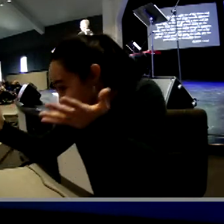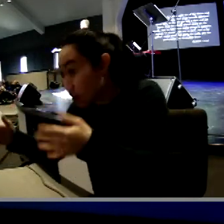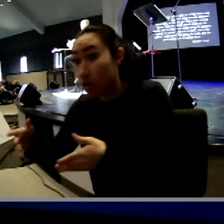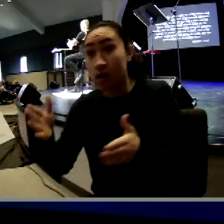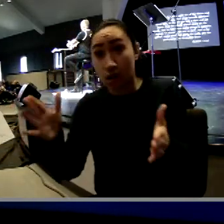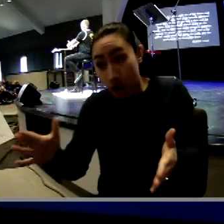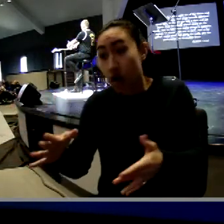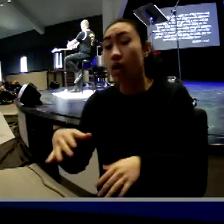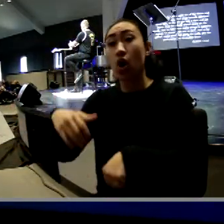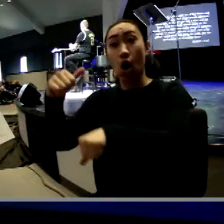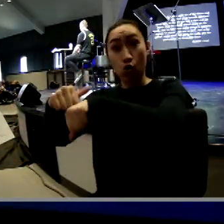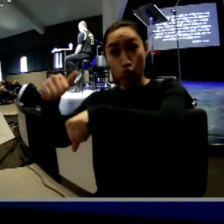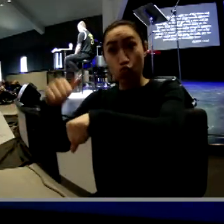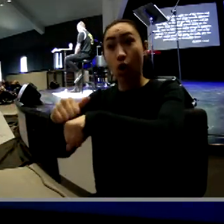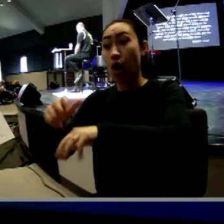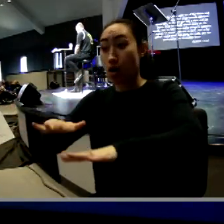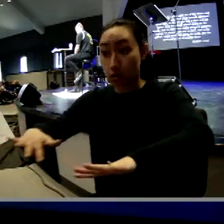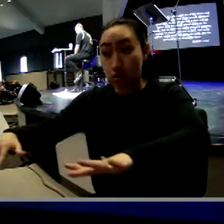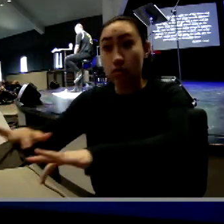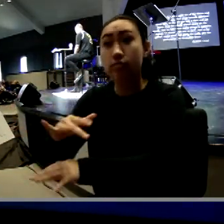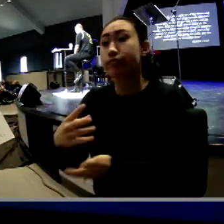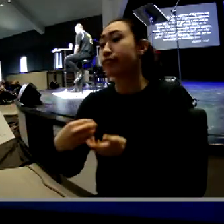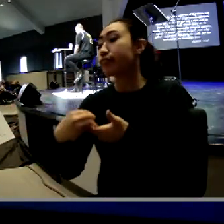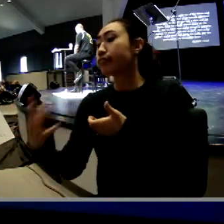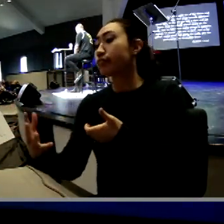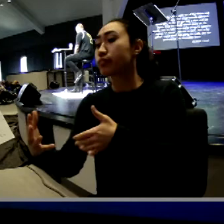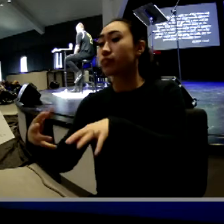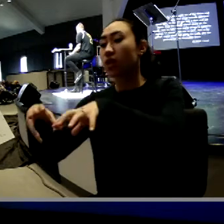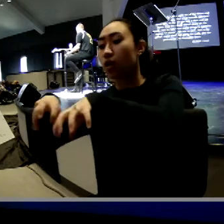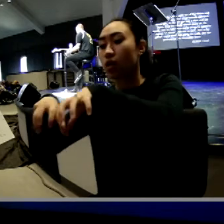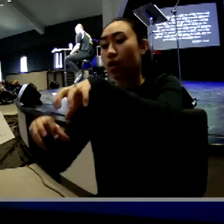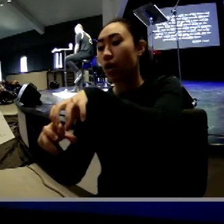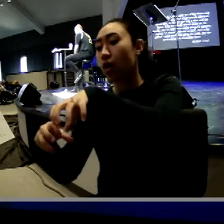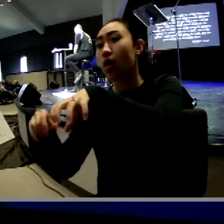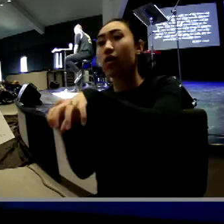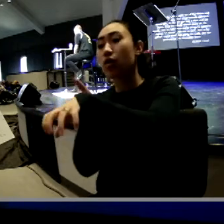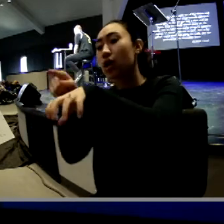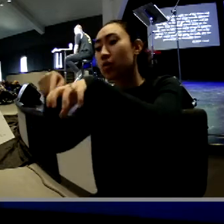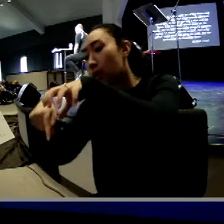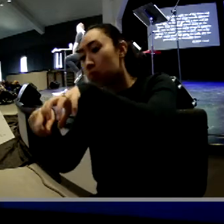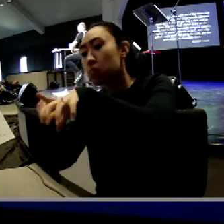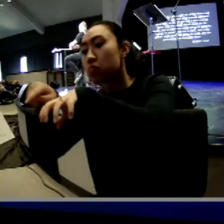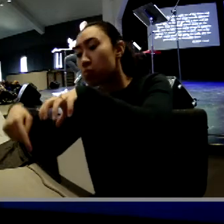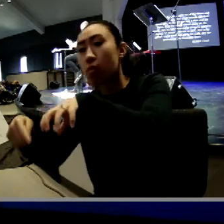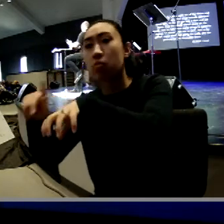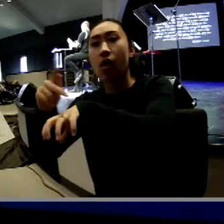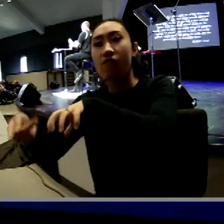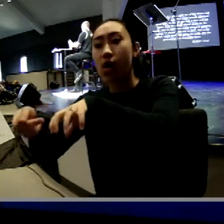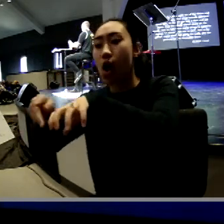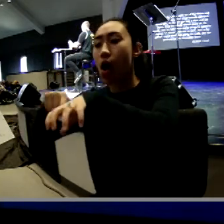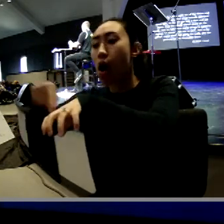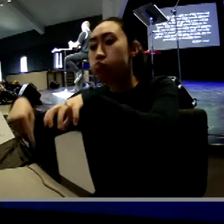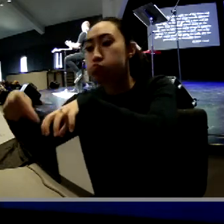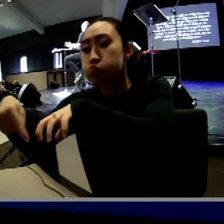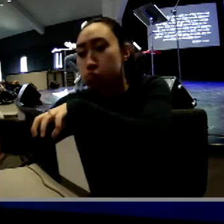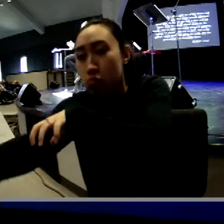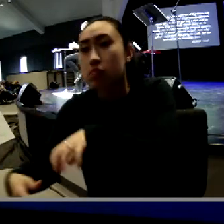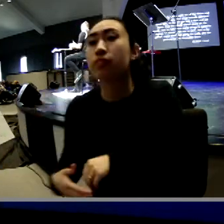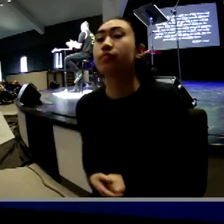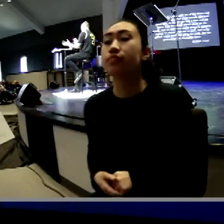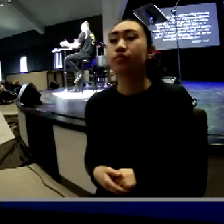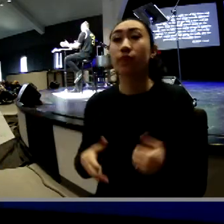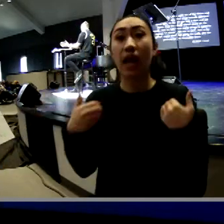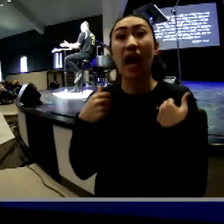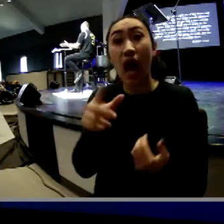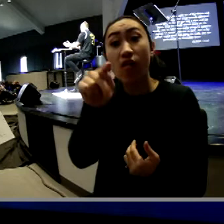in this one area where they would farm, where it didn't have much soil. It sprang up quickly because the soil was shallow, but when the sun came up,